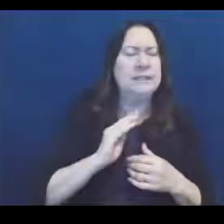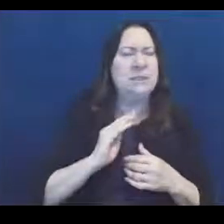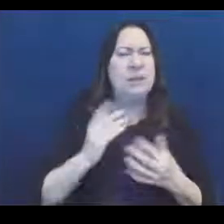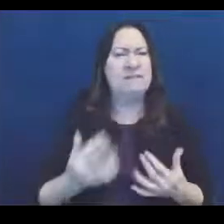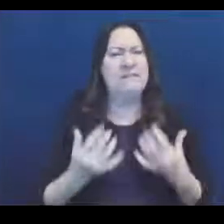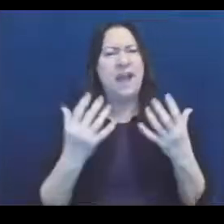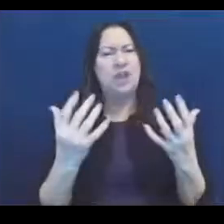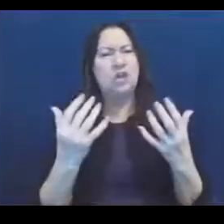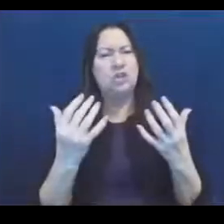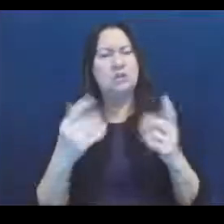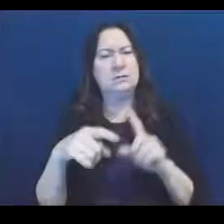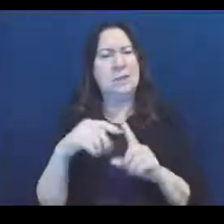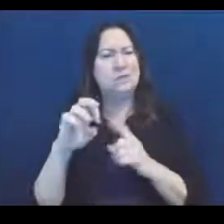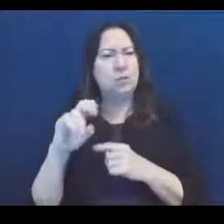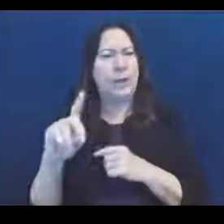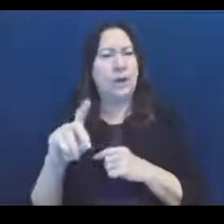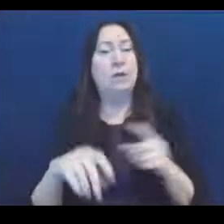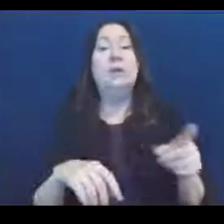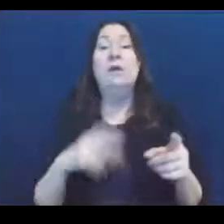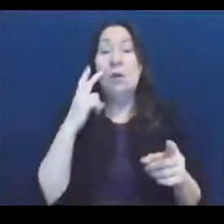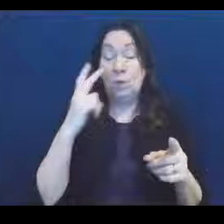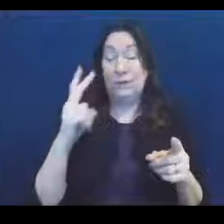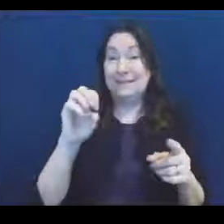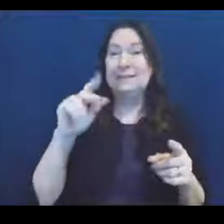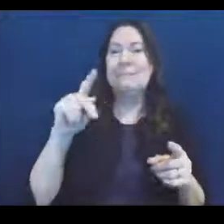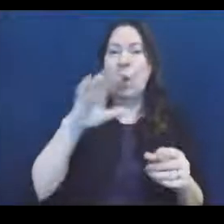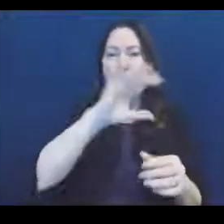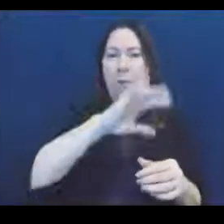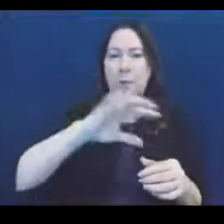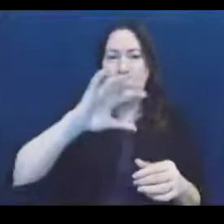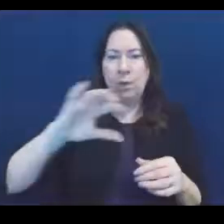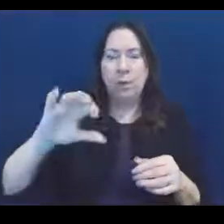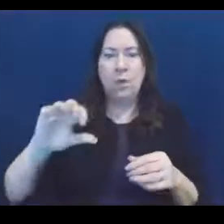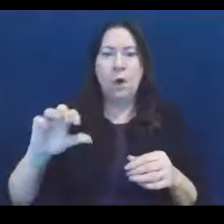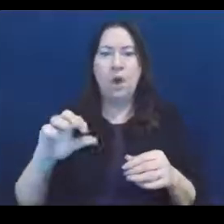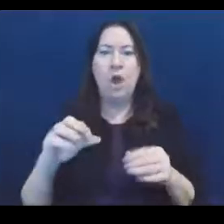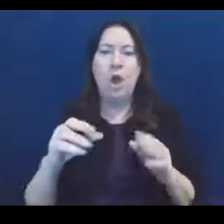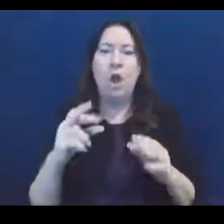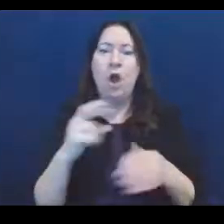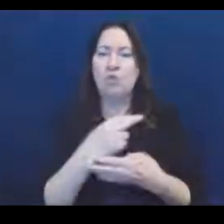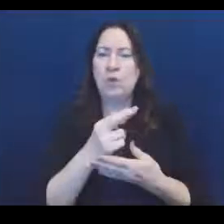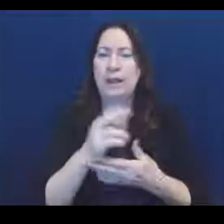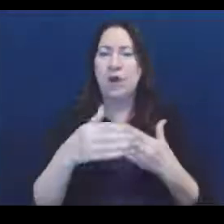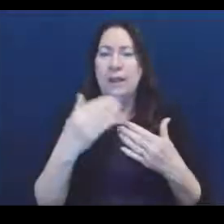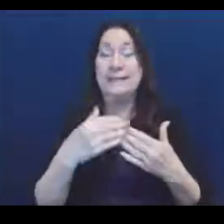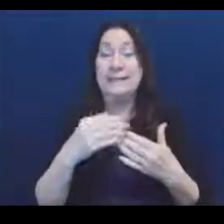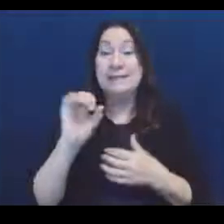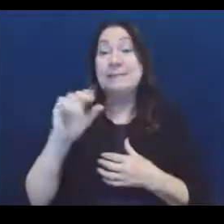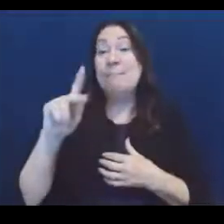radar? Yes, we see the smoke plumes on radar pretty easily. Smoke is not just,